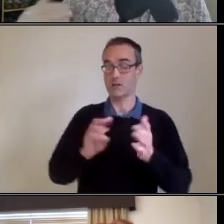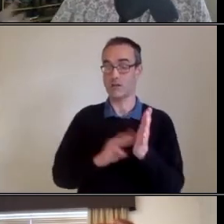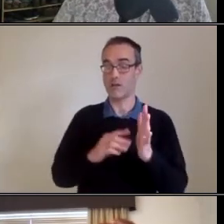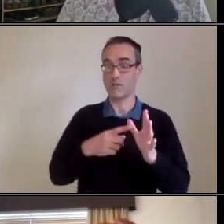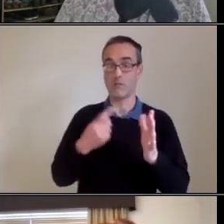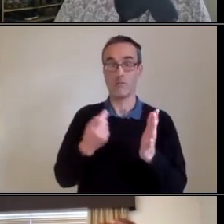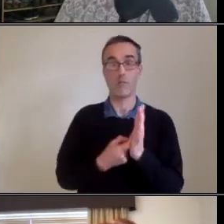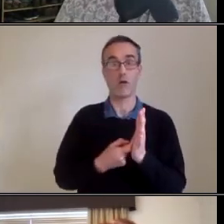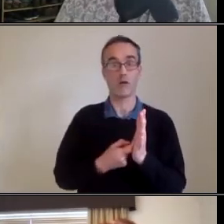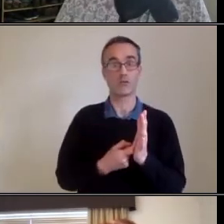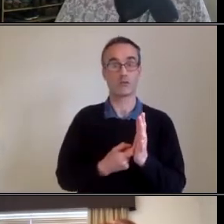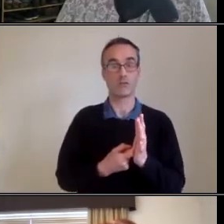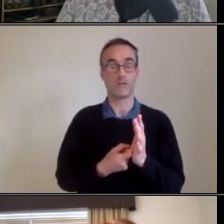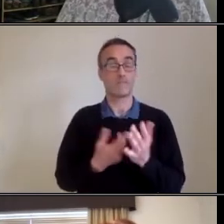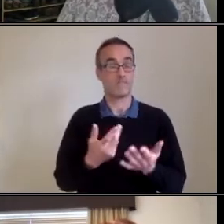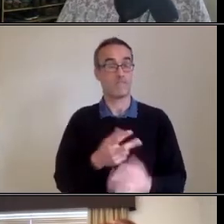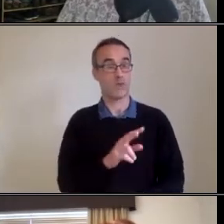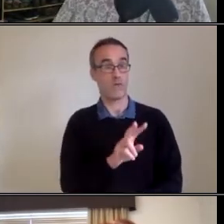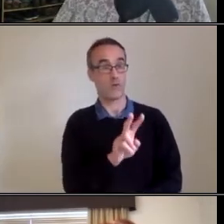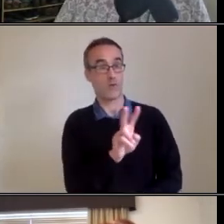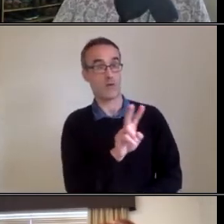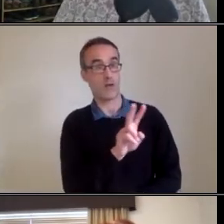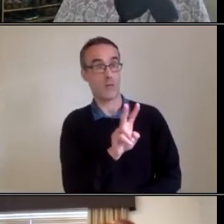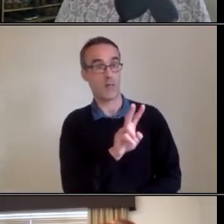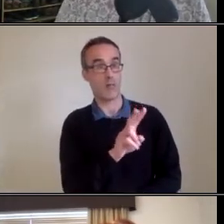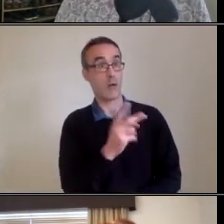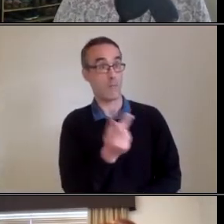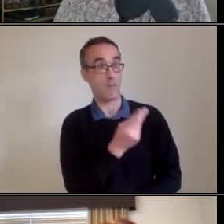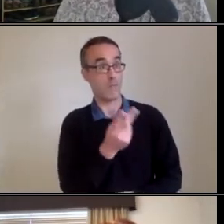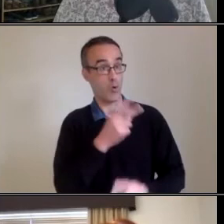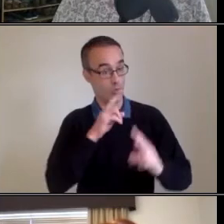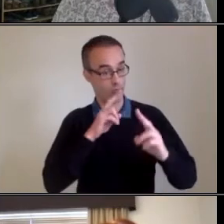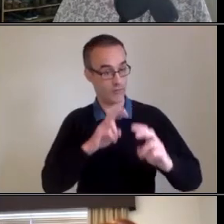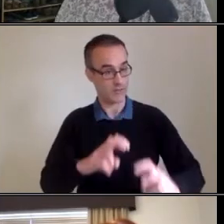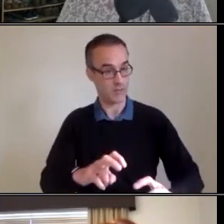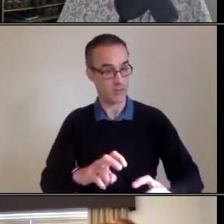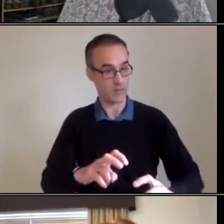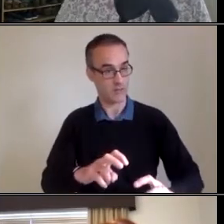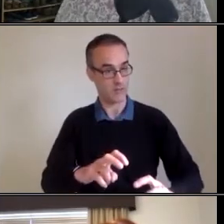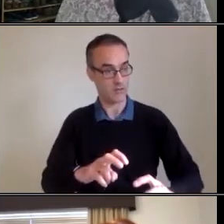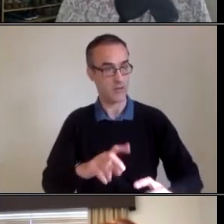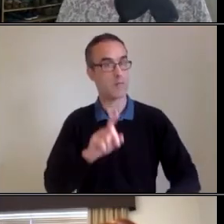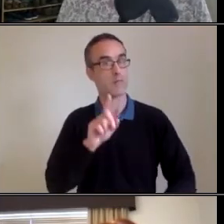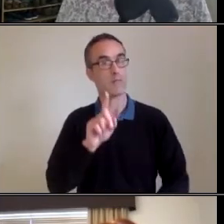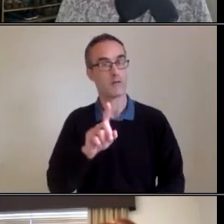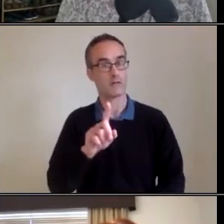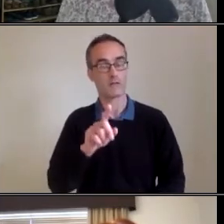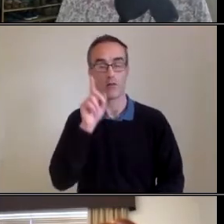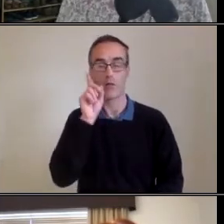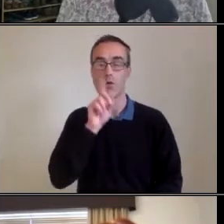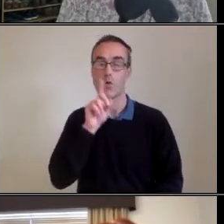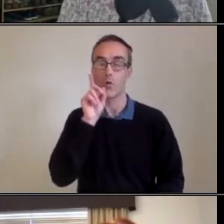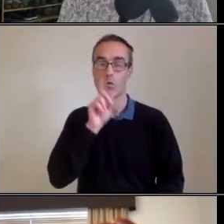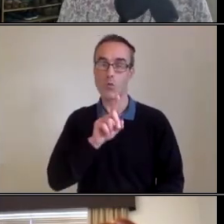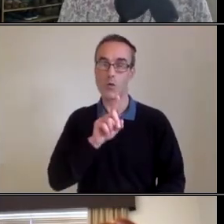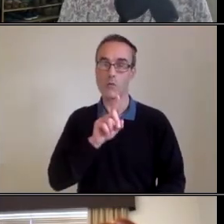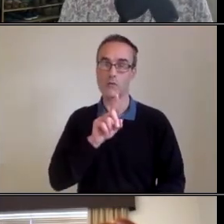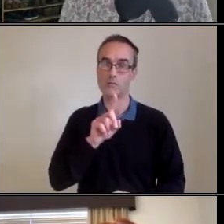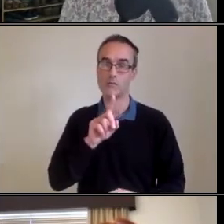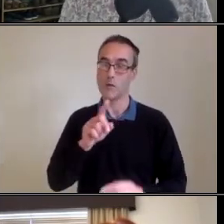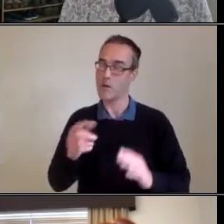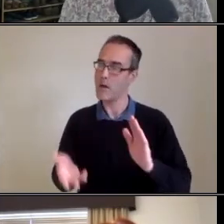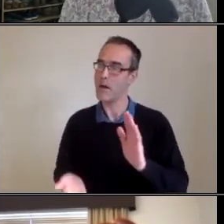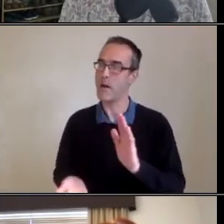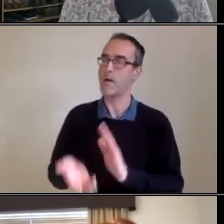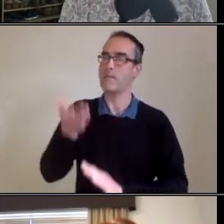researchers, now working from home because of the pandemic, and yet women are being encouraged or feeling no choice